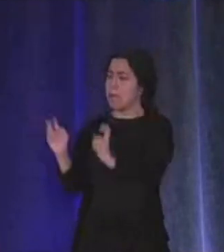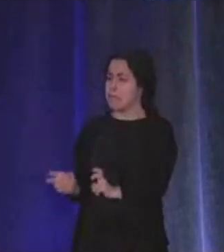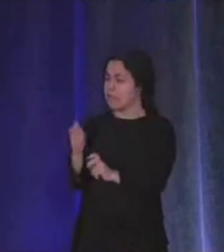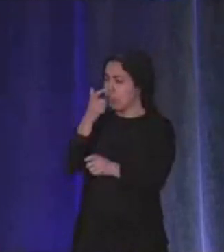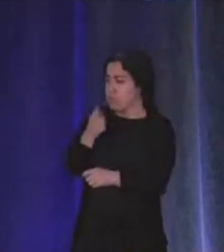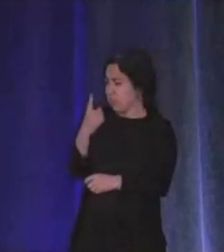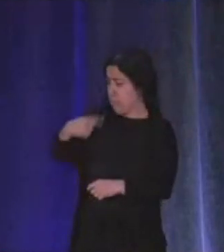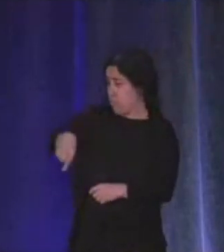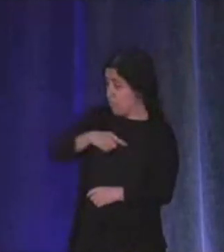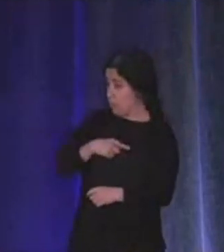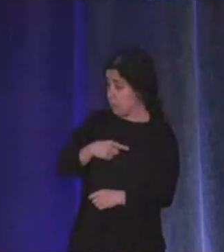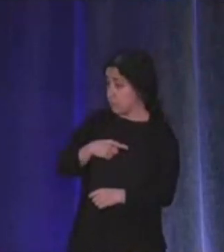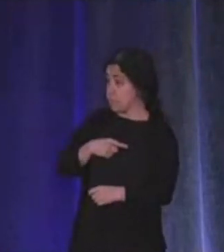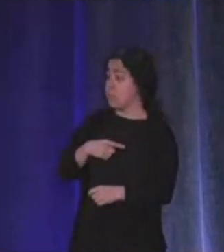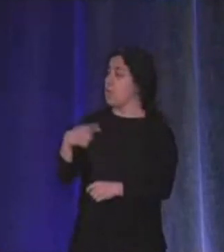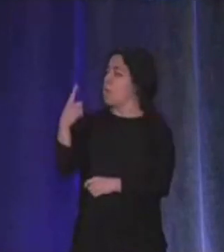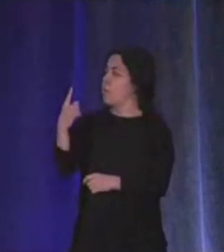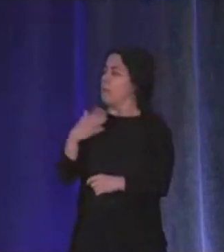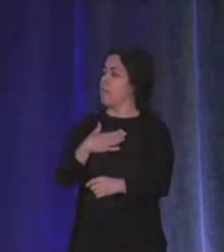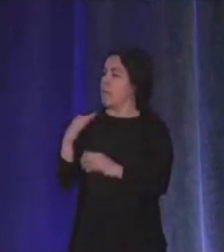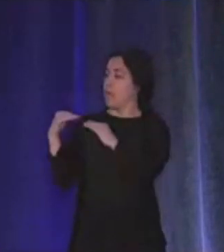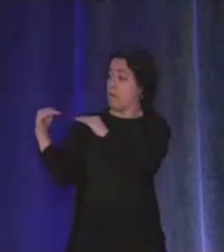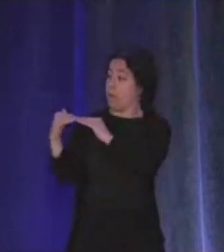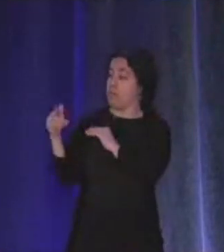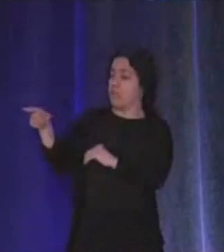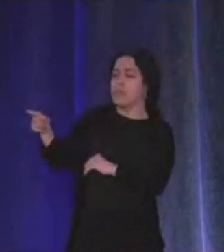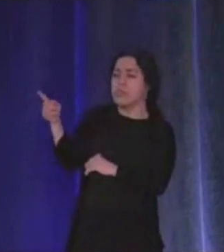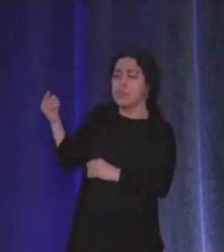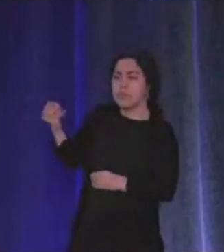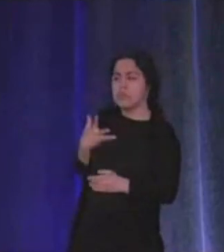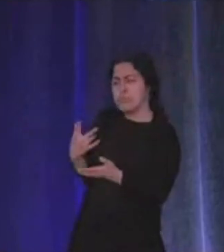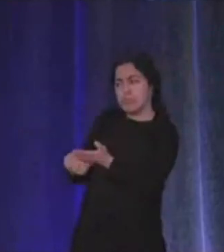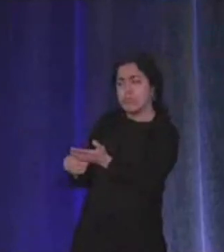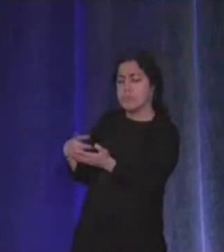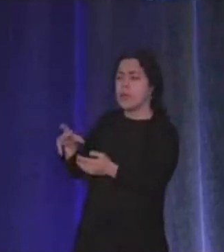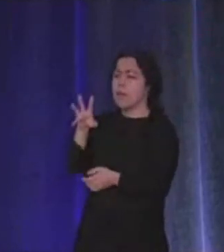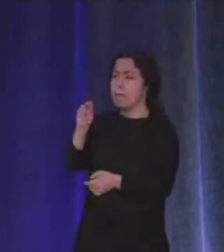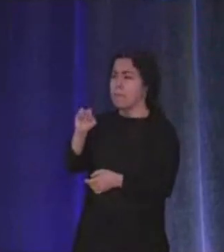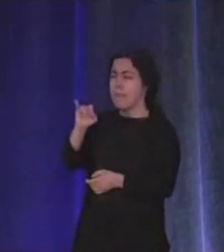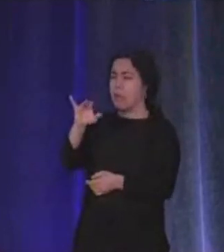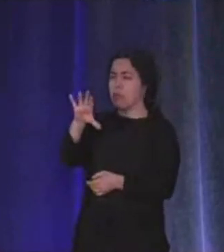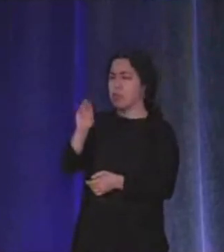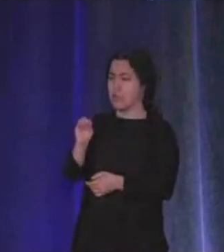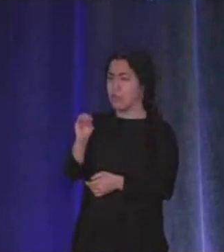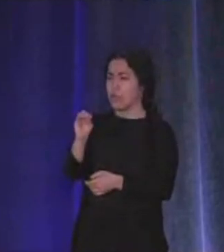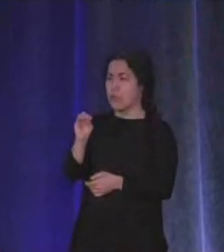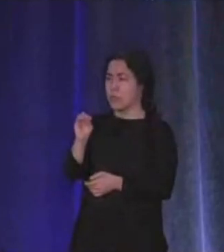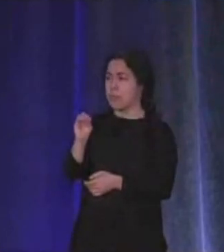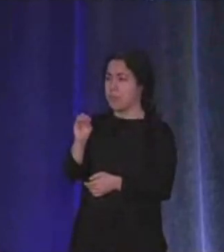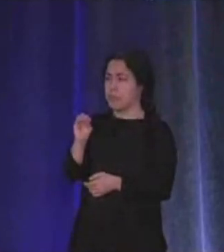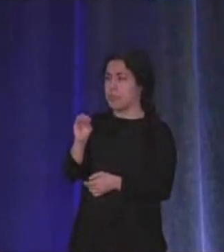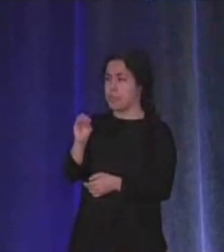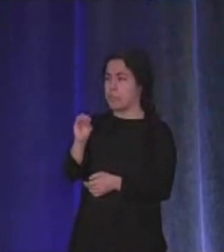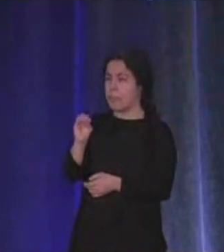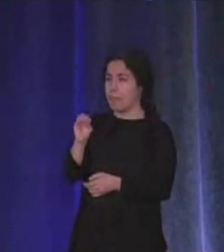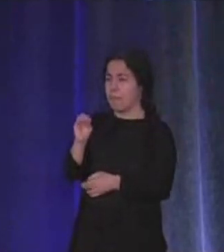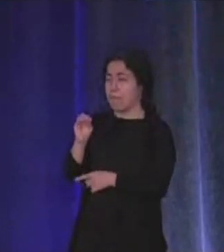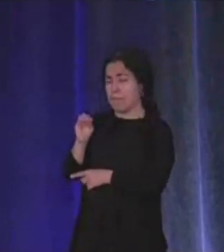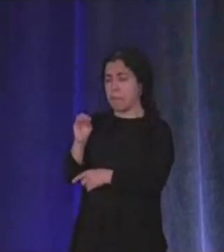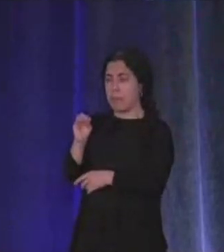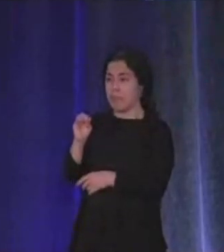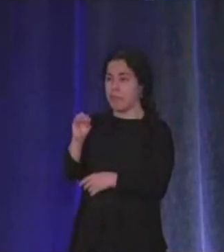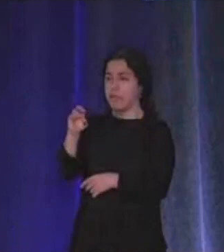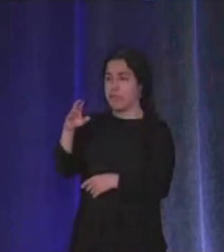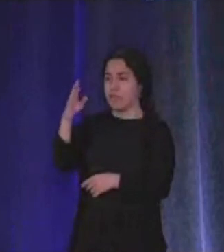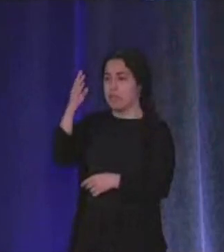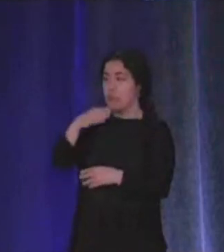to us. And one of my colleagues talked about micro frontends pretty briefly. And I remember thinking like,